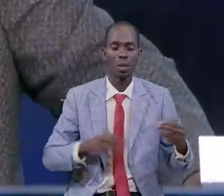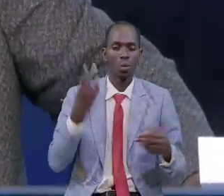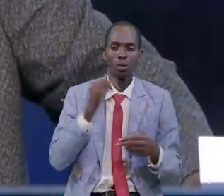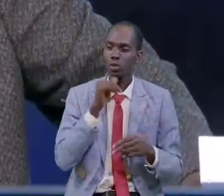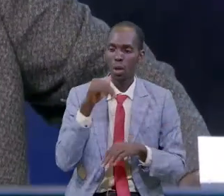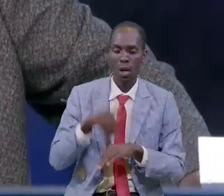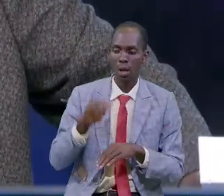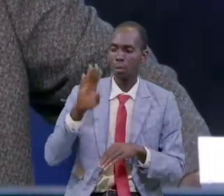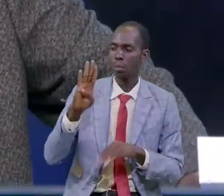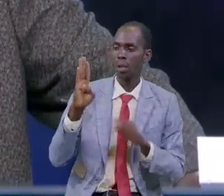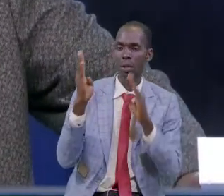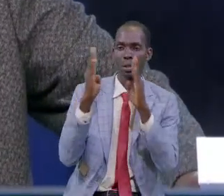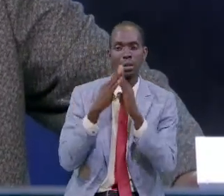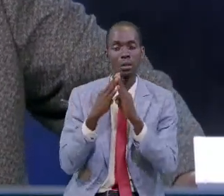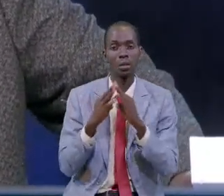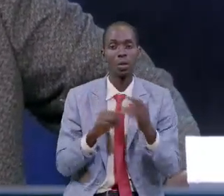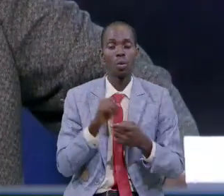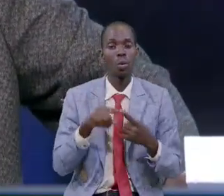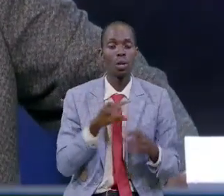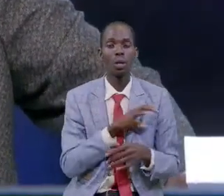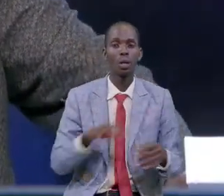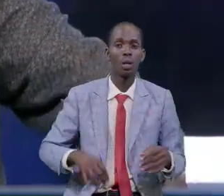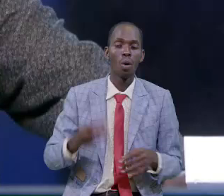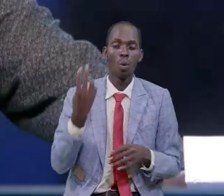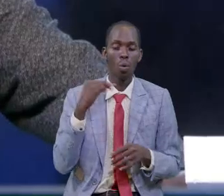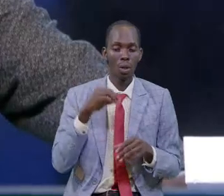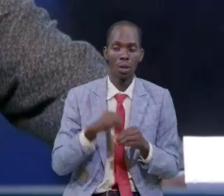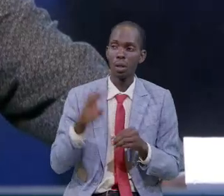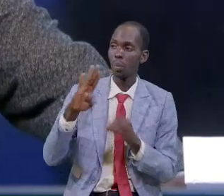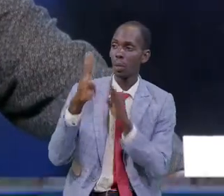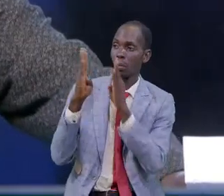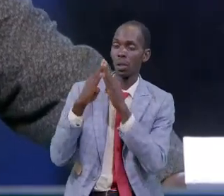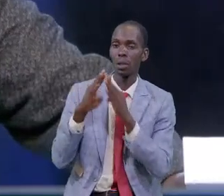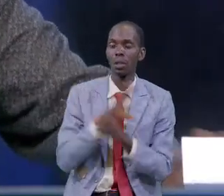When he was in Bethlehem, he was not in Jerusalem.